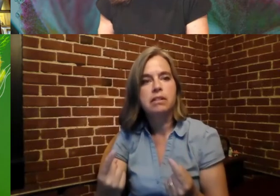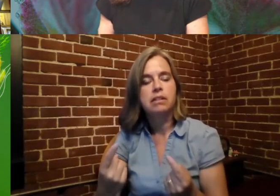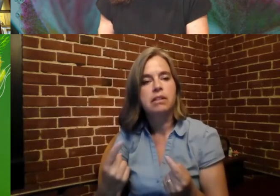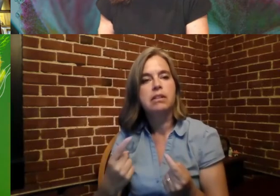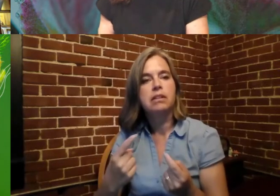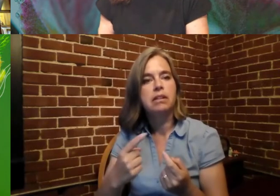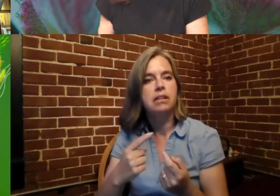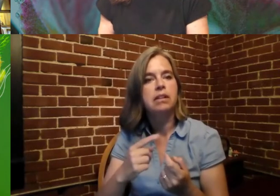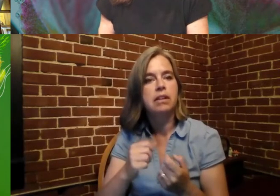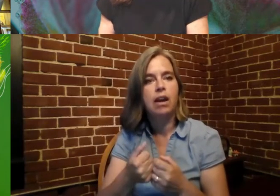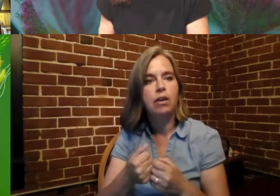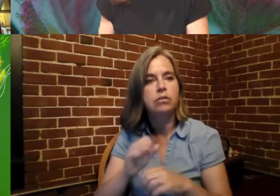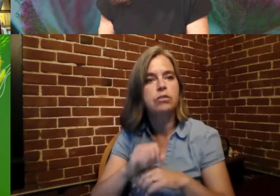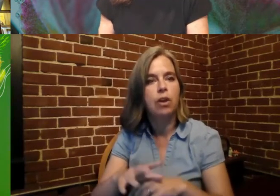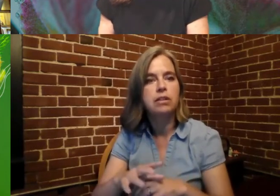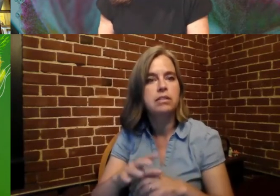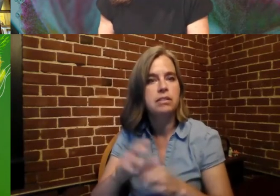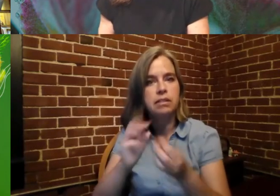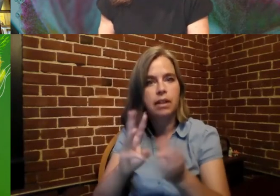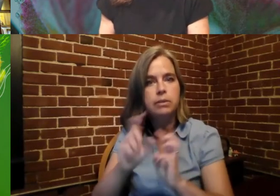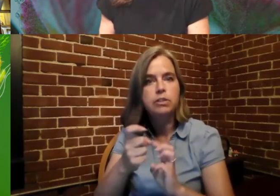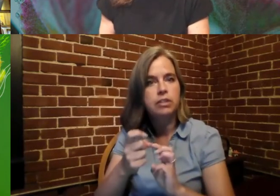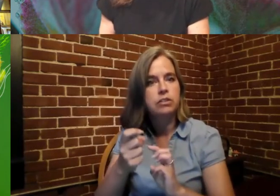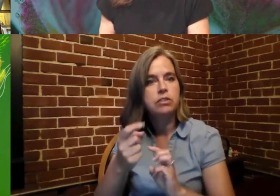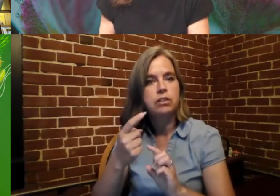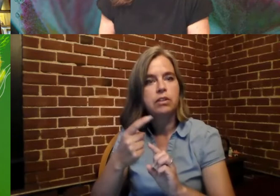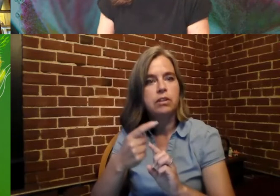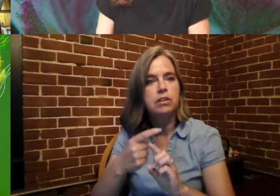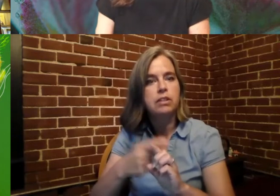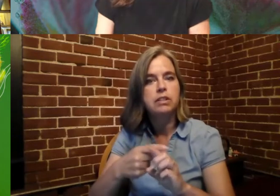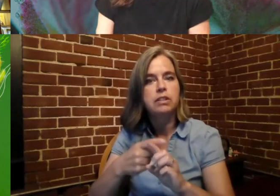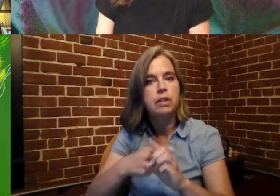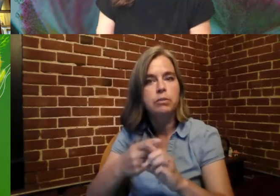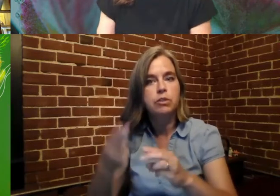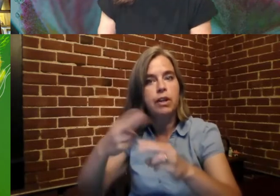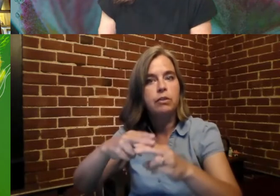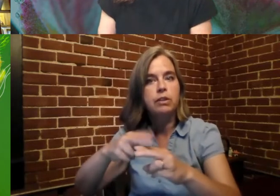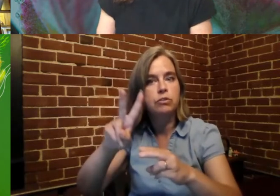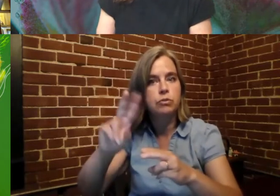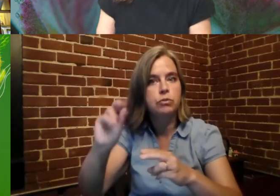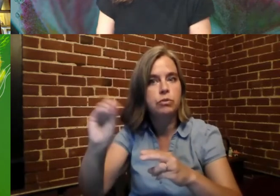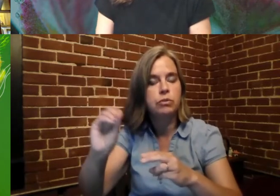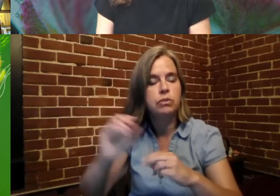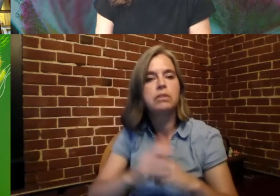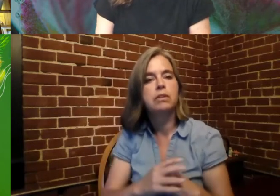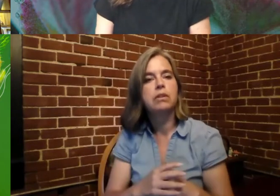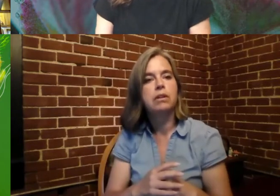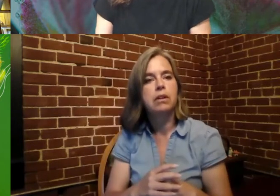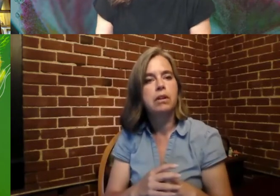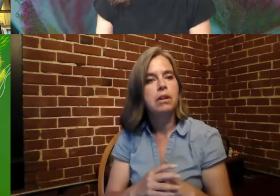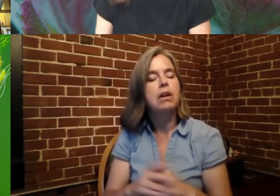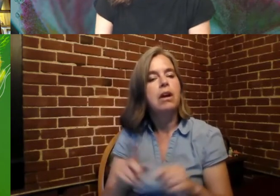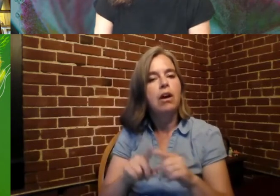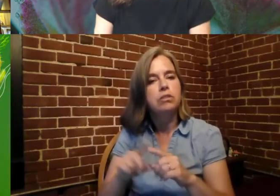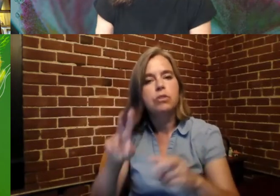climate change and 2 degrees warmer. So, and then also just, you know, we looked at, you know,